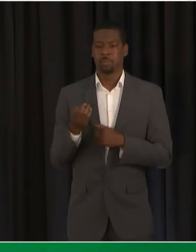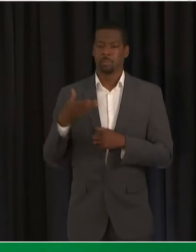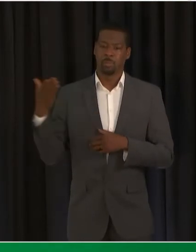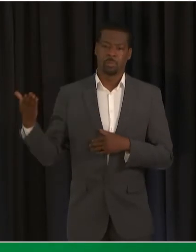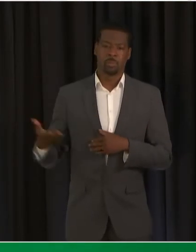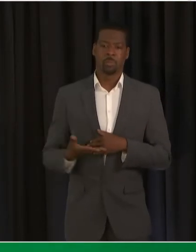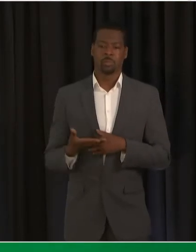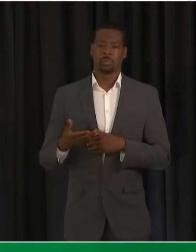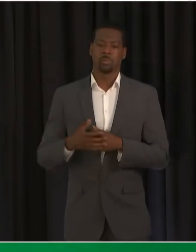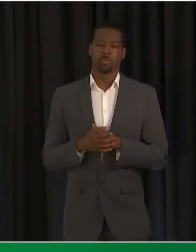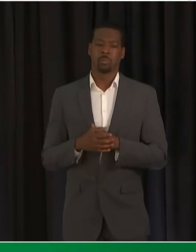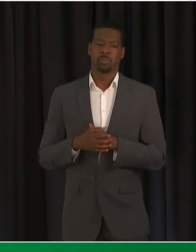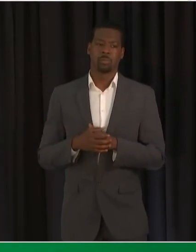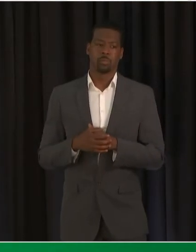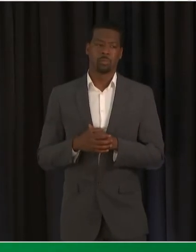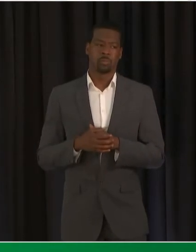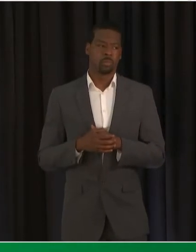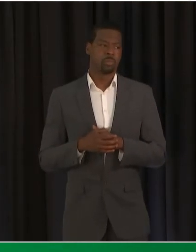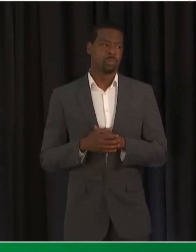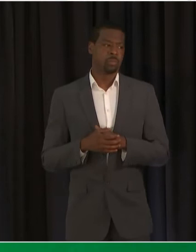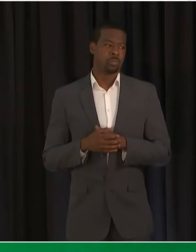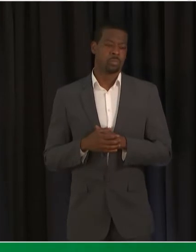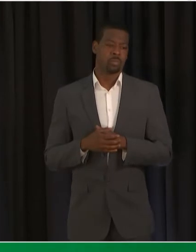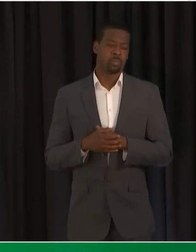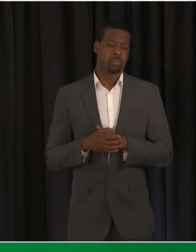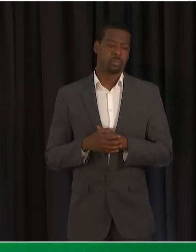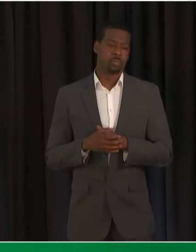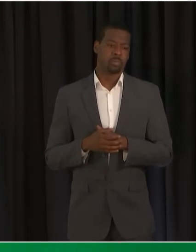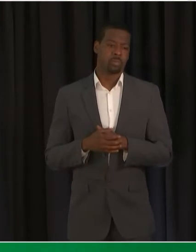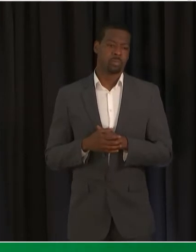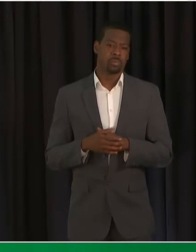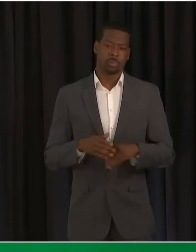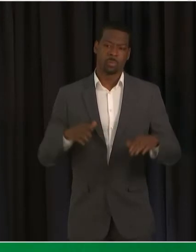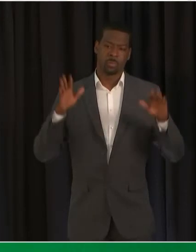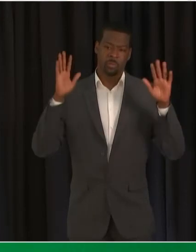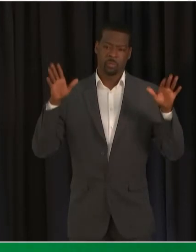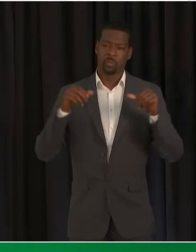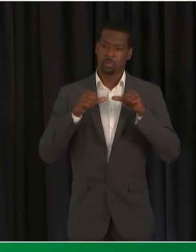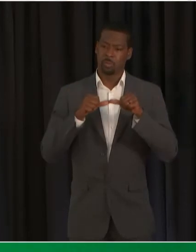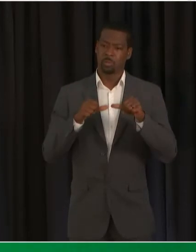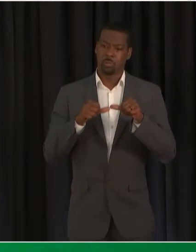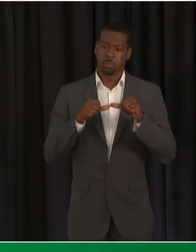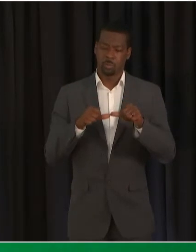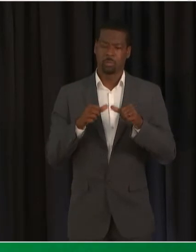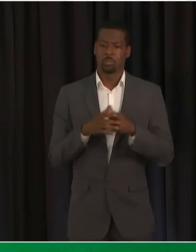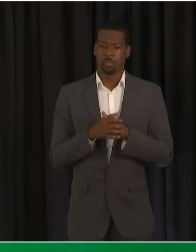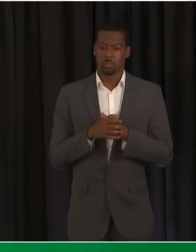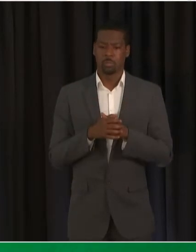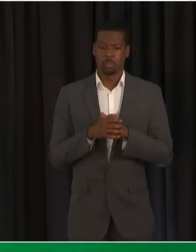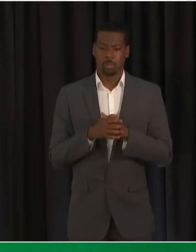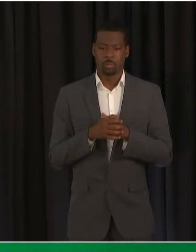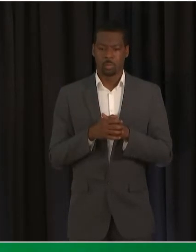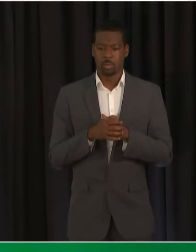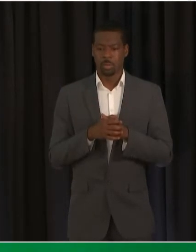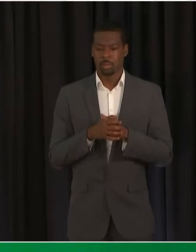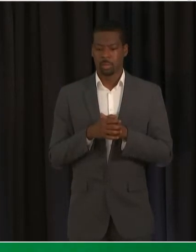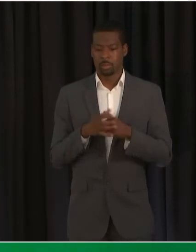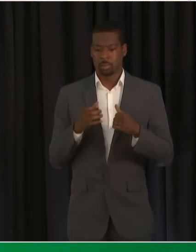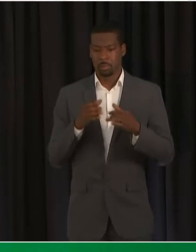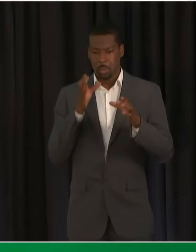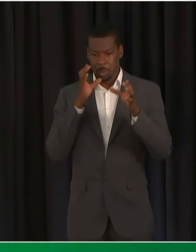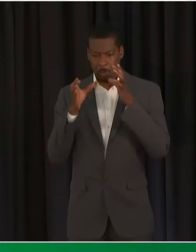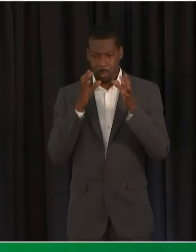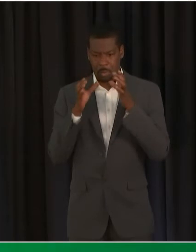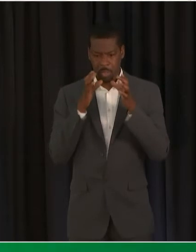to introduce someone who has been very consistent in keeping the line of